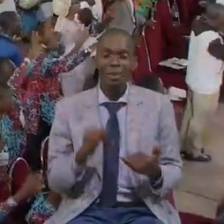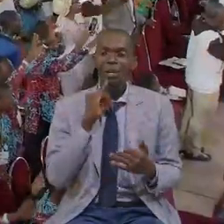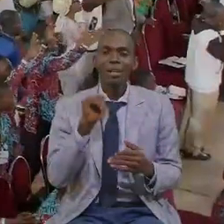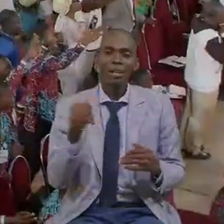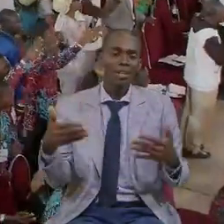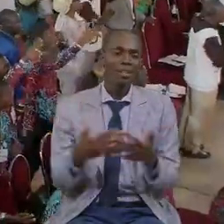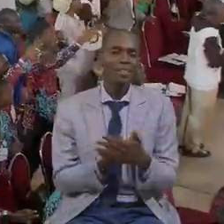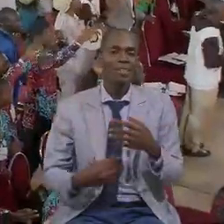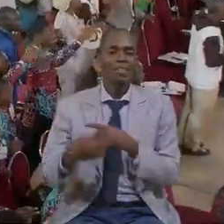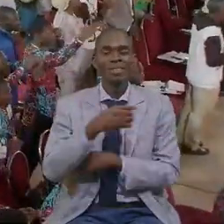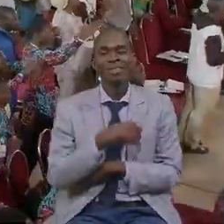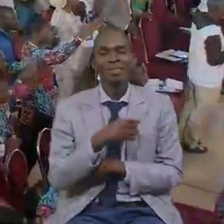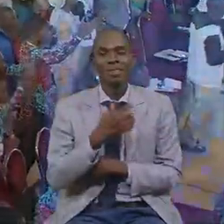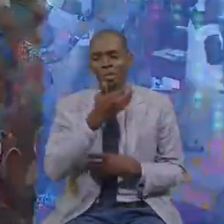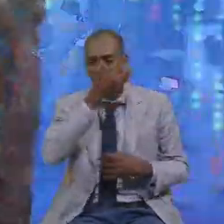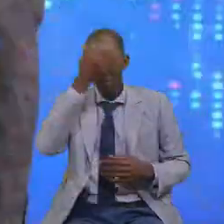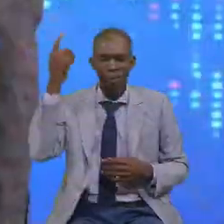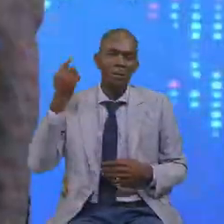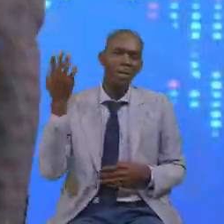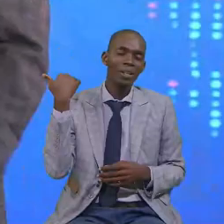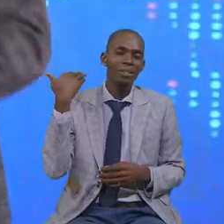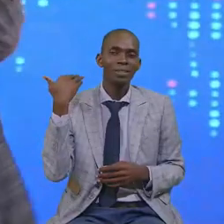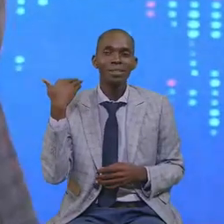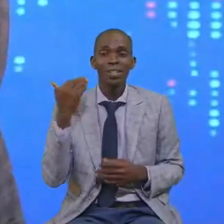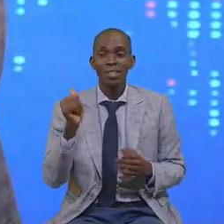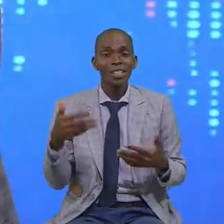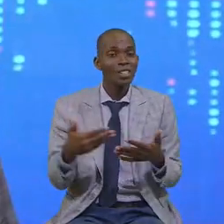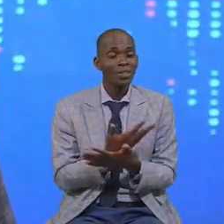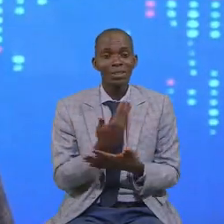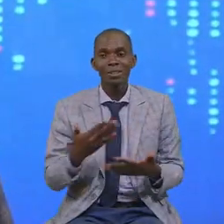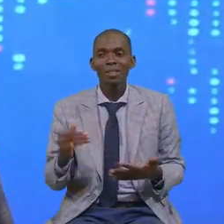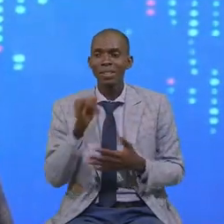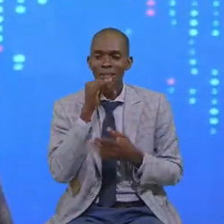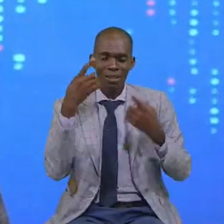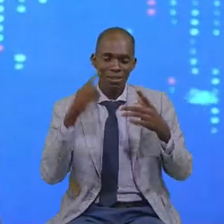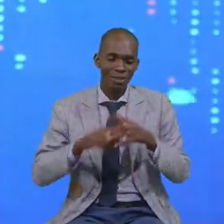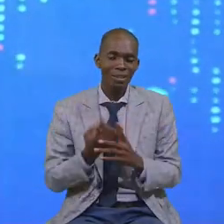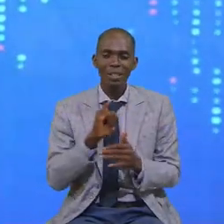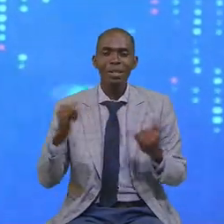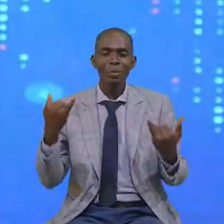We forget the past. A new scene is starting today.